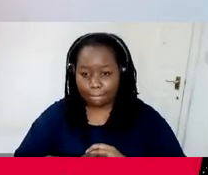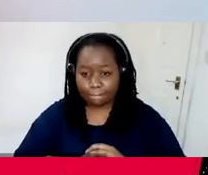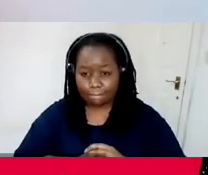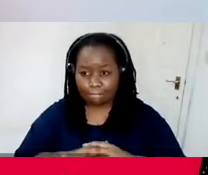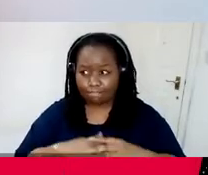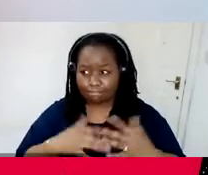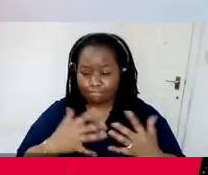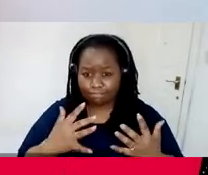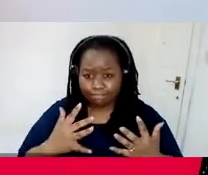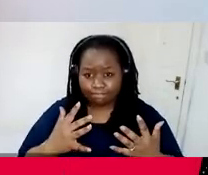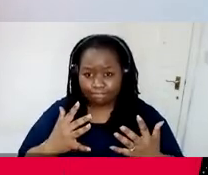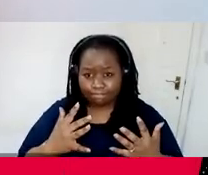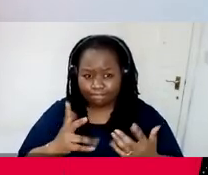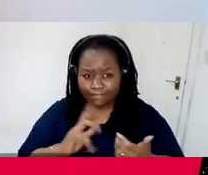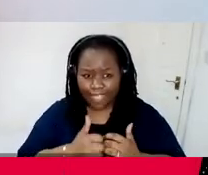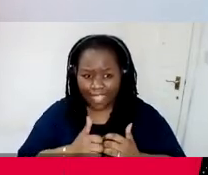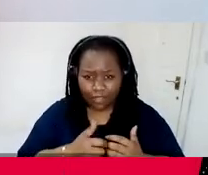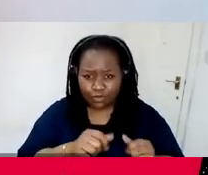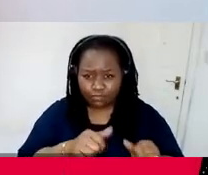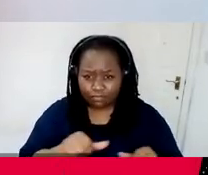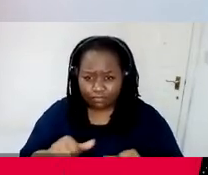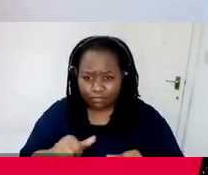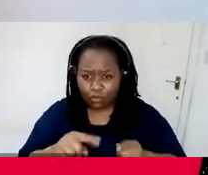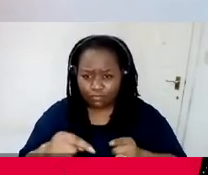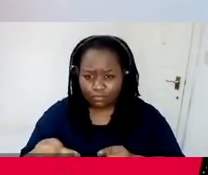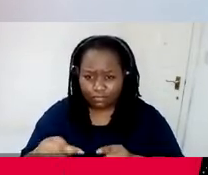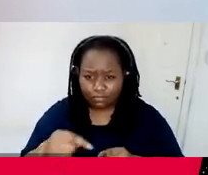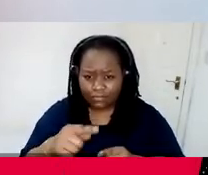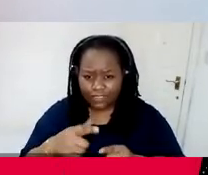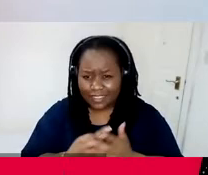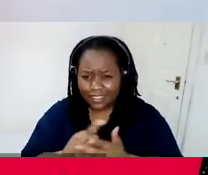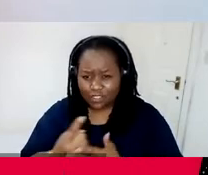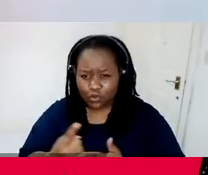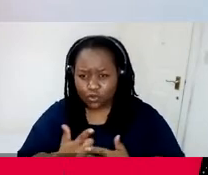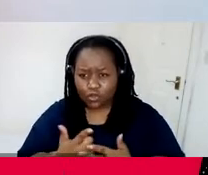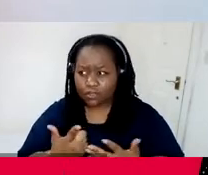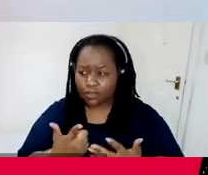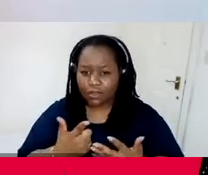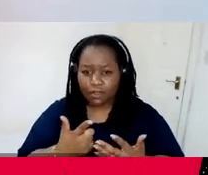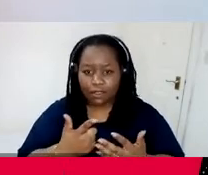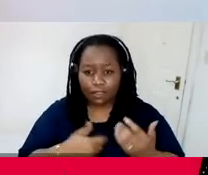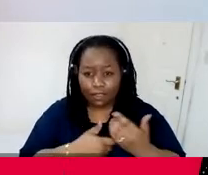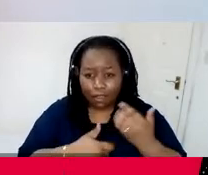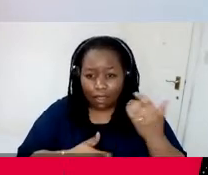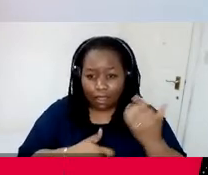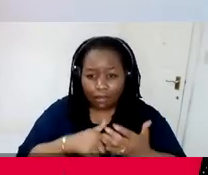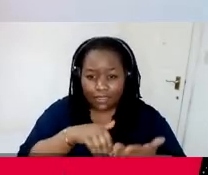How to tackle all these issues, including the arms sales, which